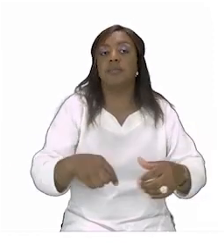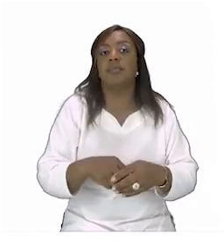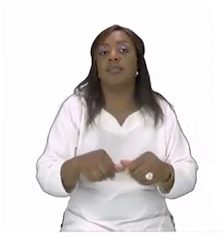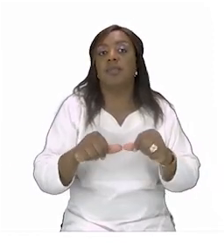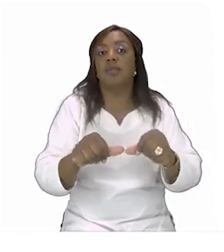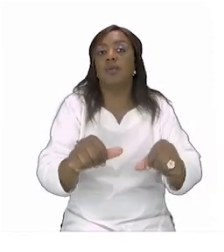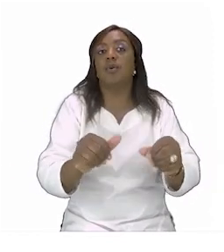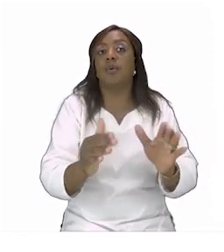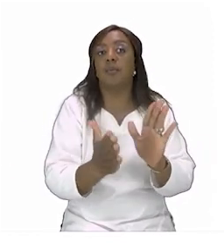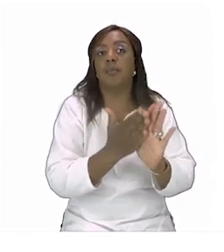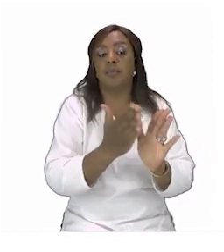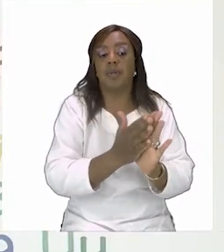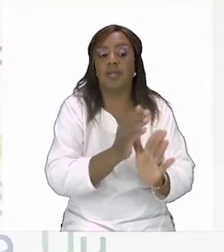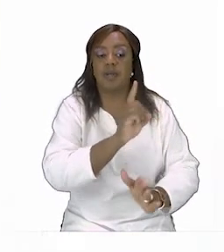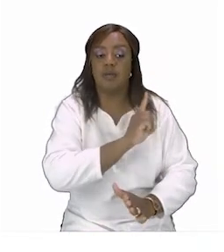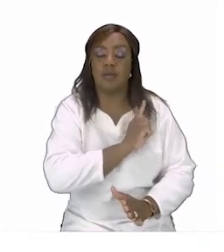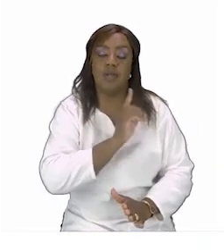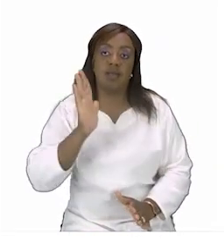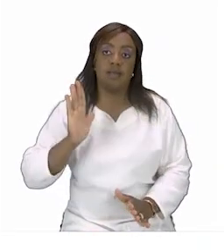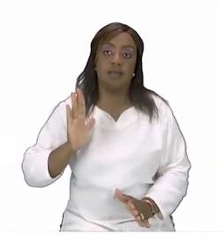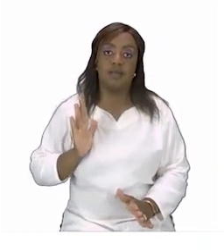to page 15.